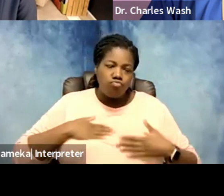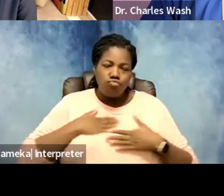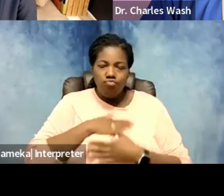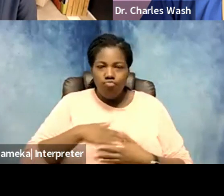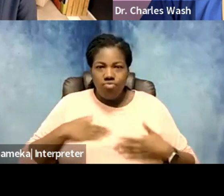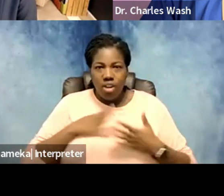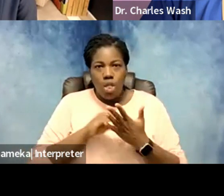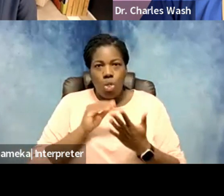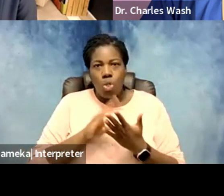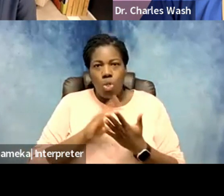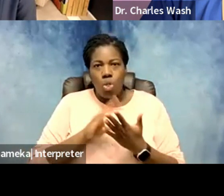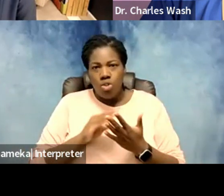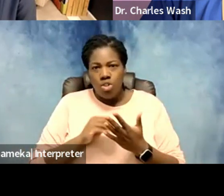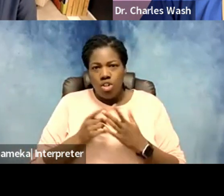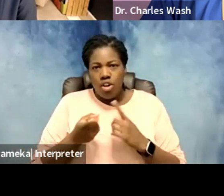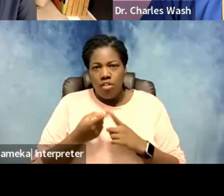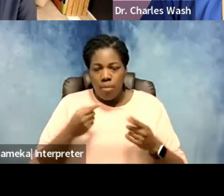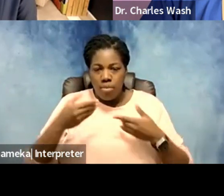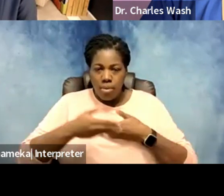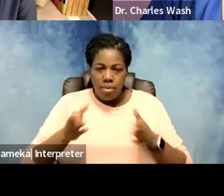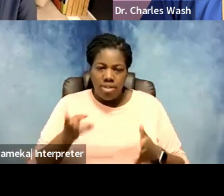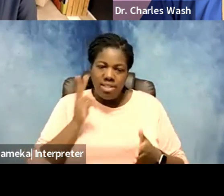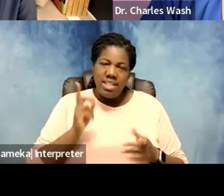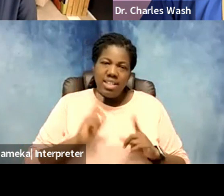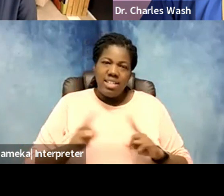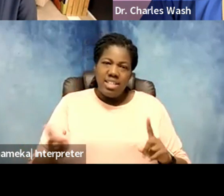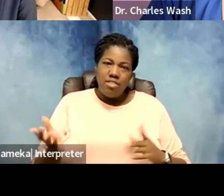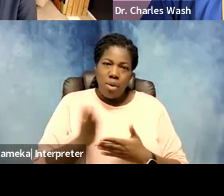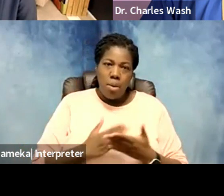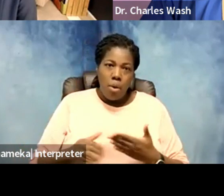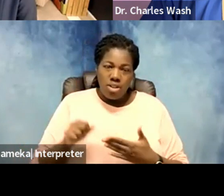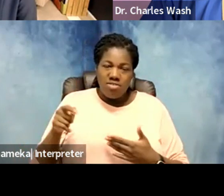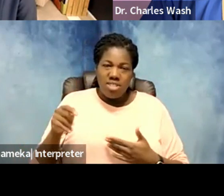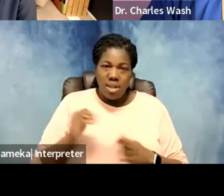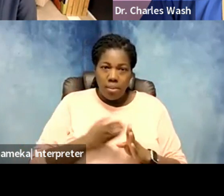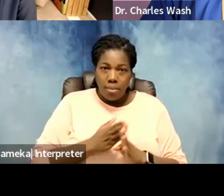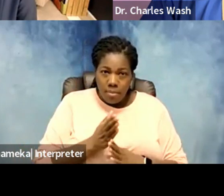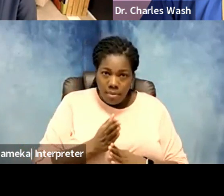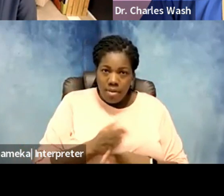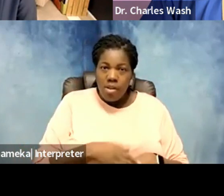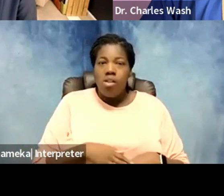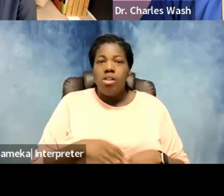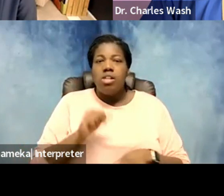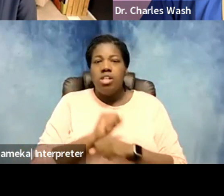and learn from these and see different aspects of STEM and see different aspects of